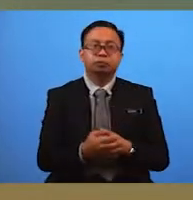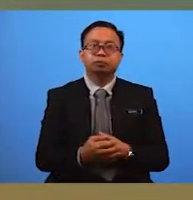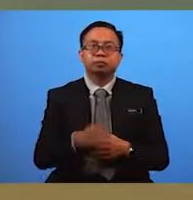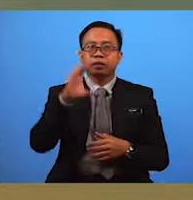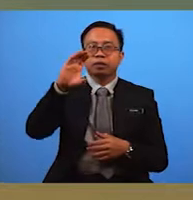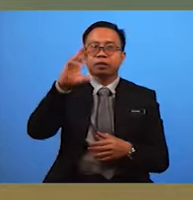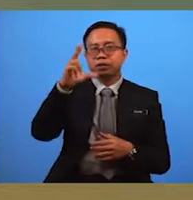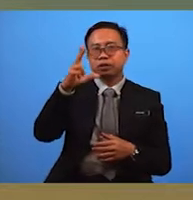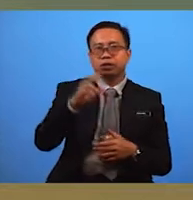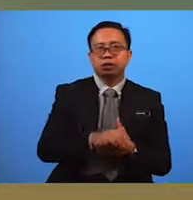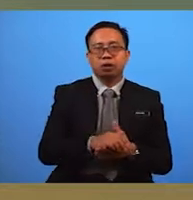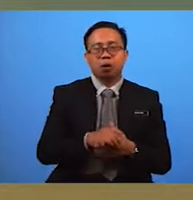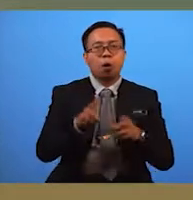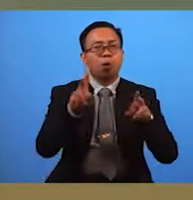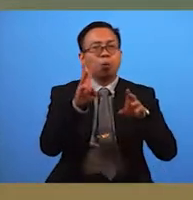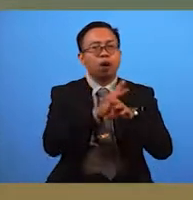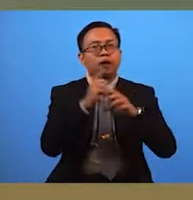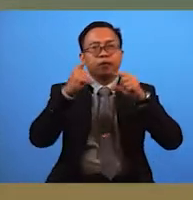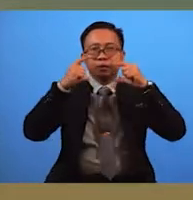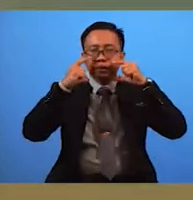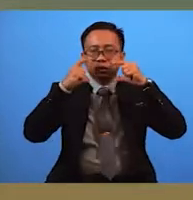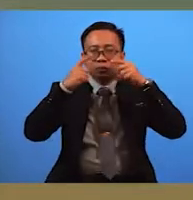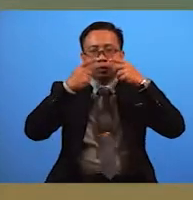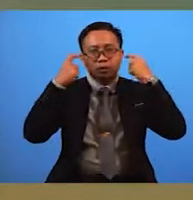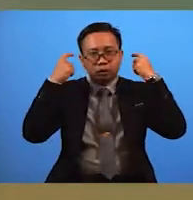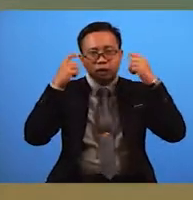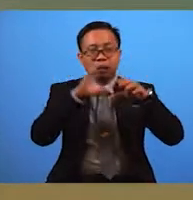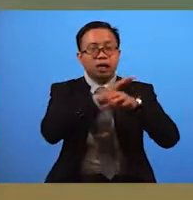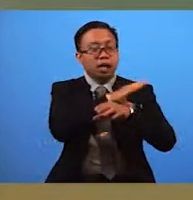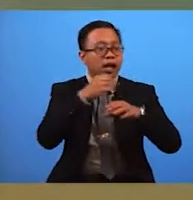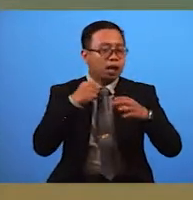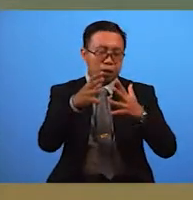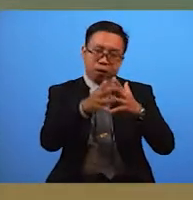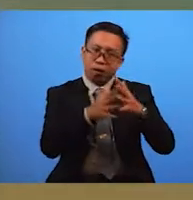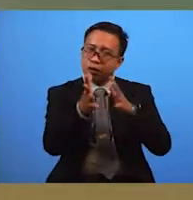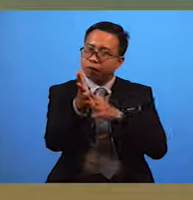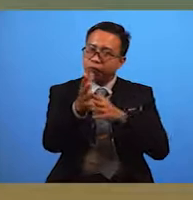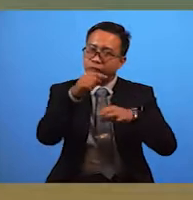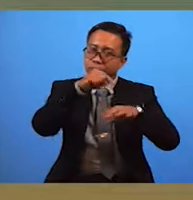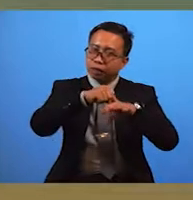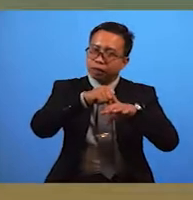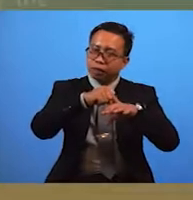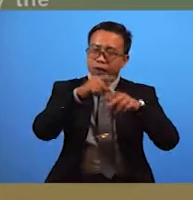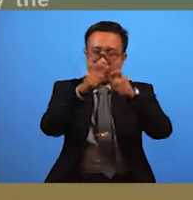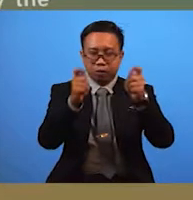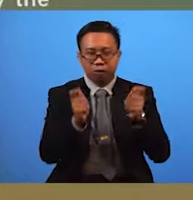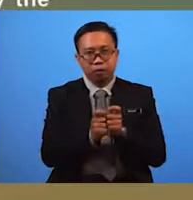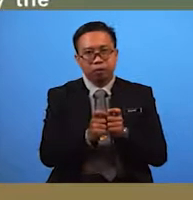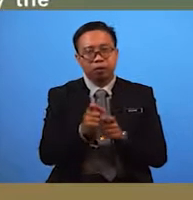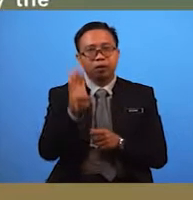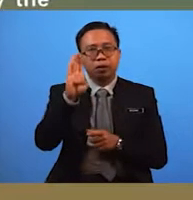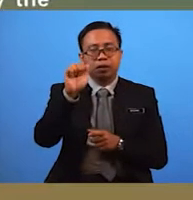C13. Wear face masks and gloves when in public places.